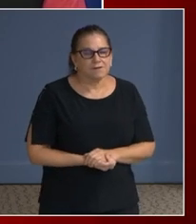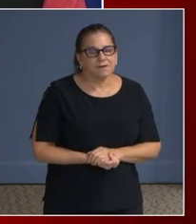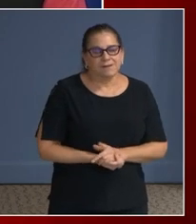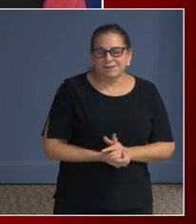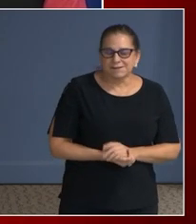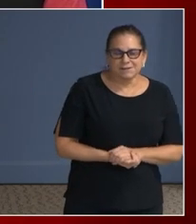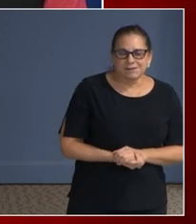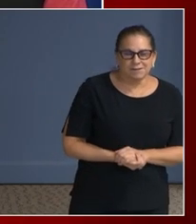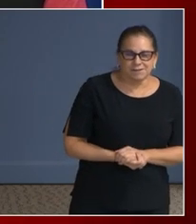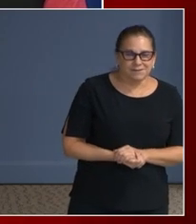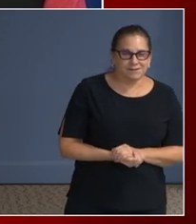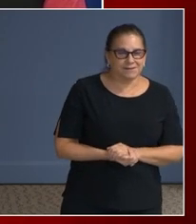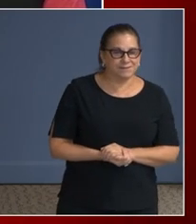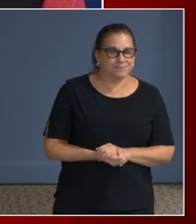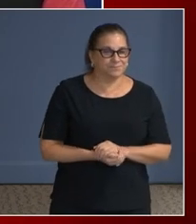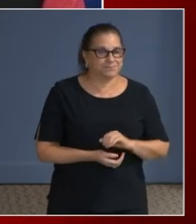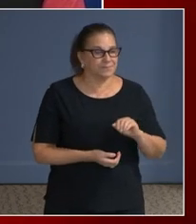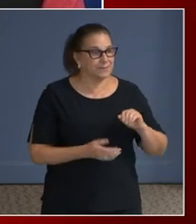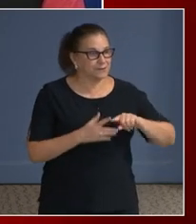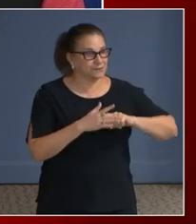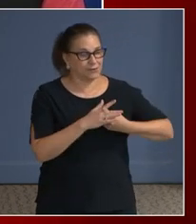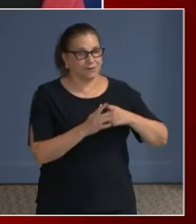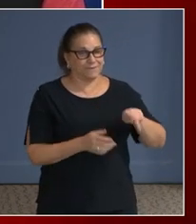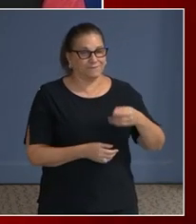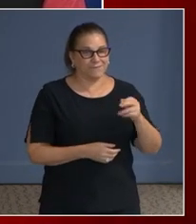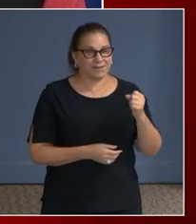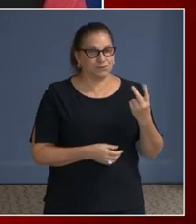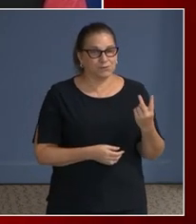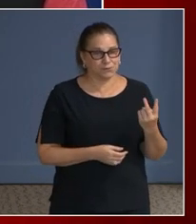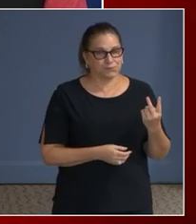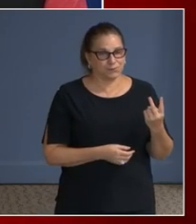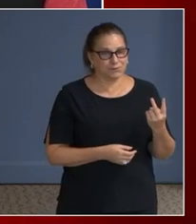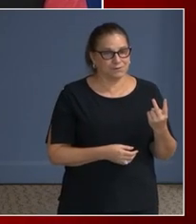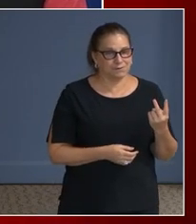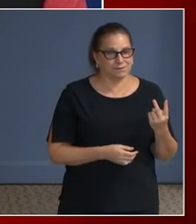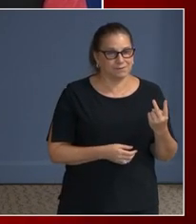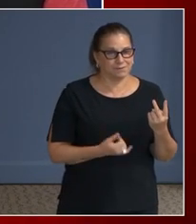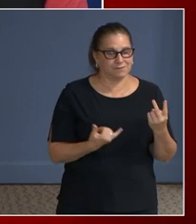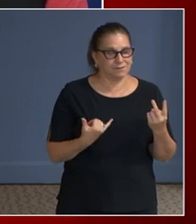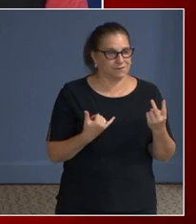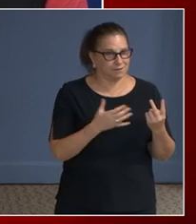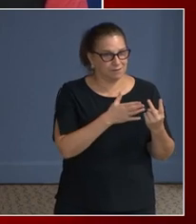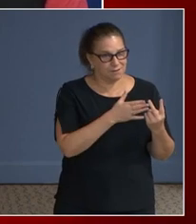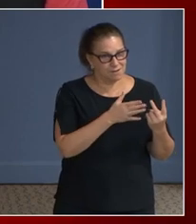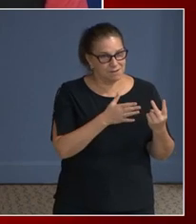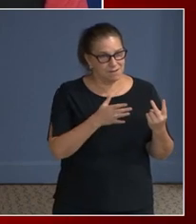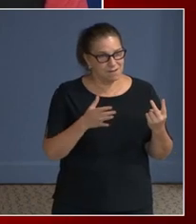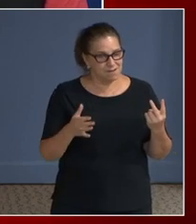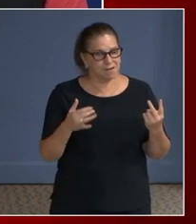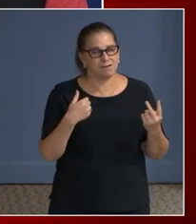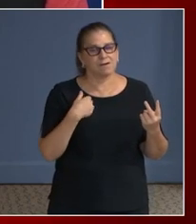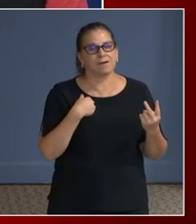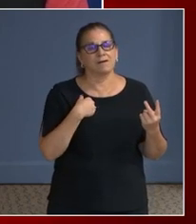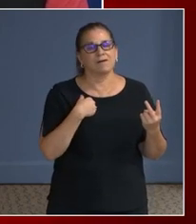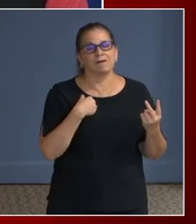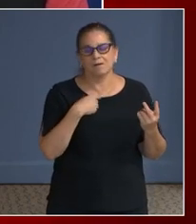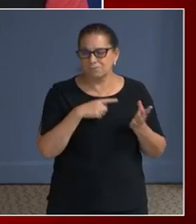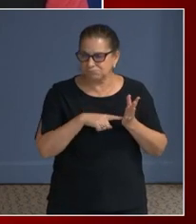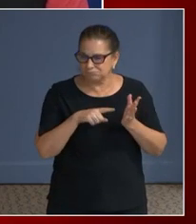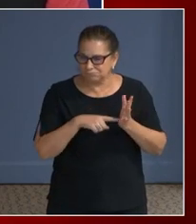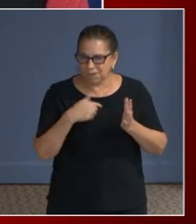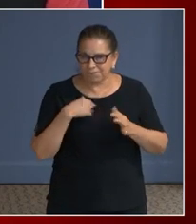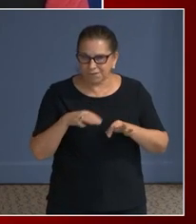phase two. So you all should have in your mind's eye that there may be activities that could be recommended